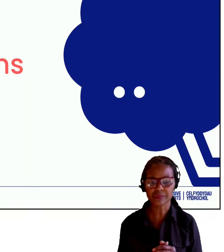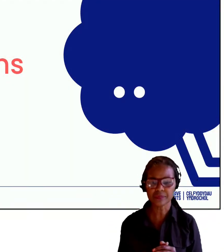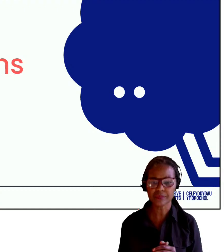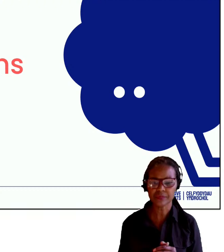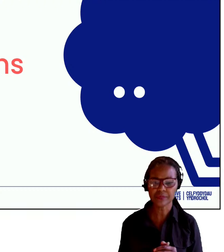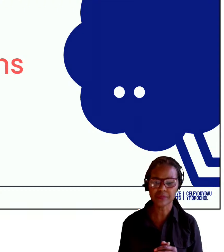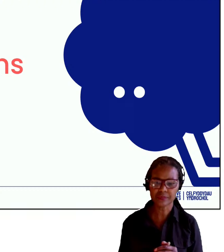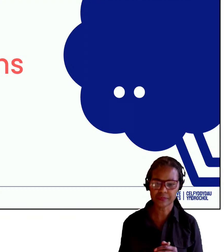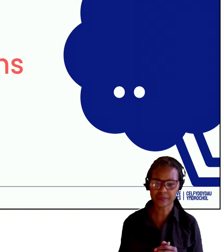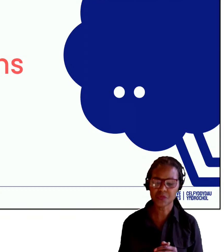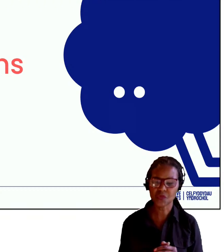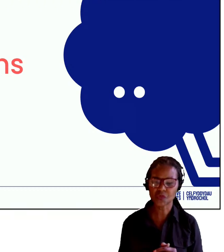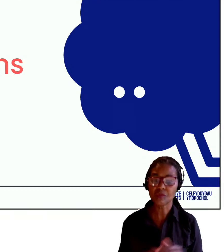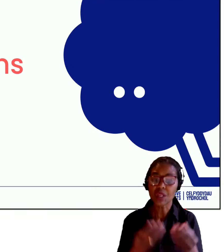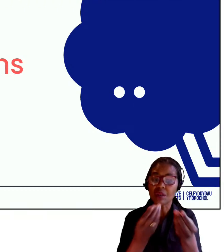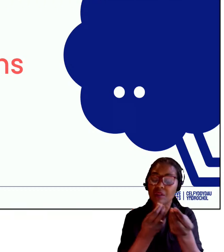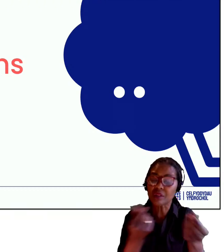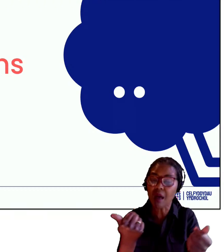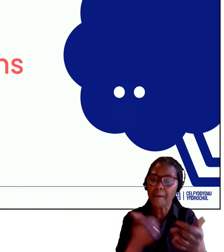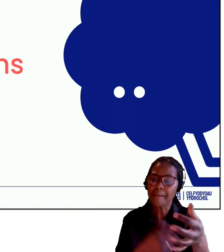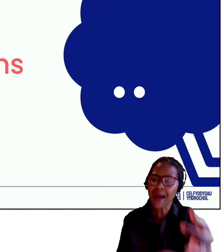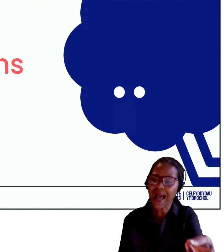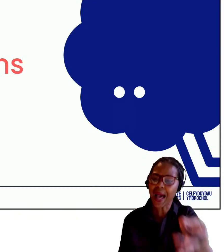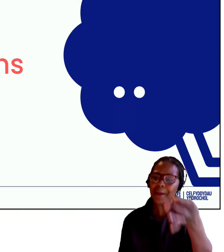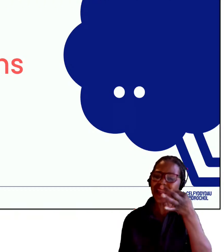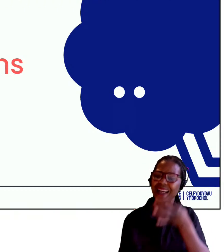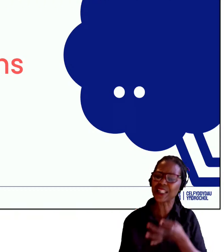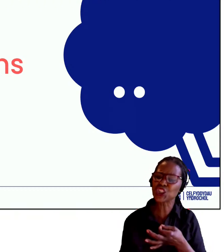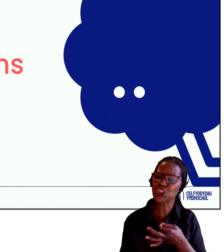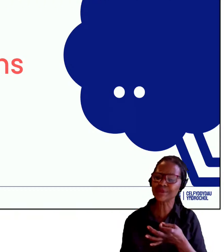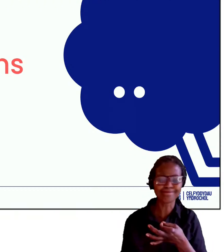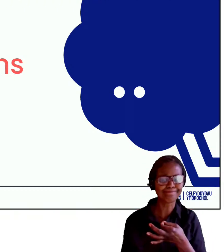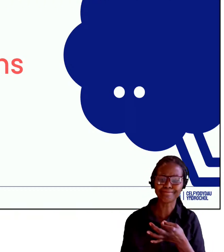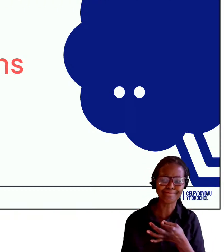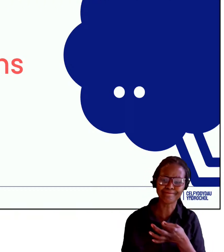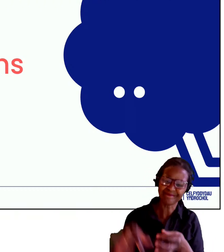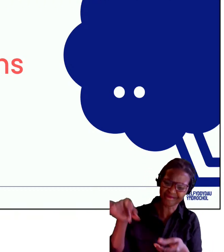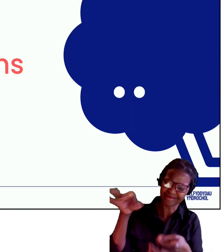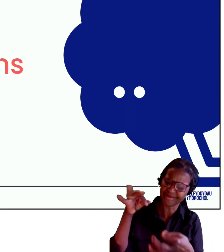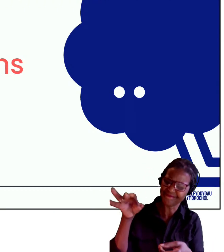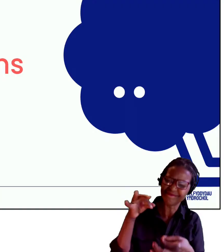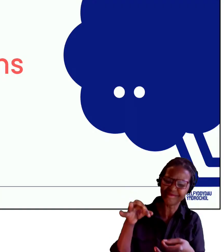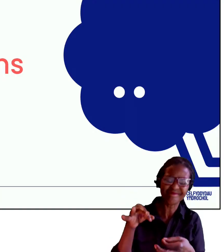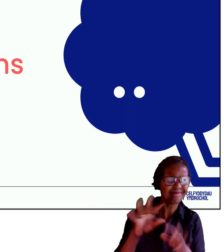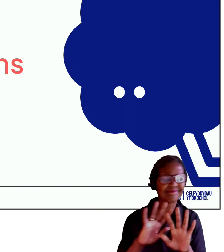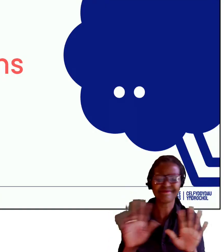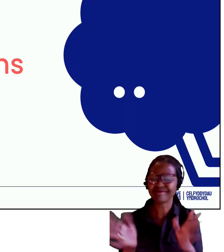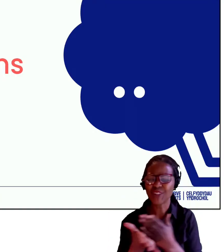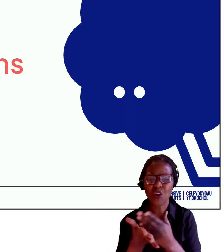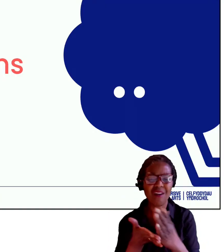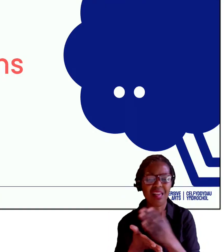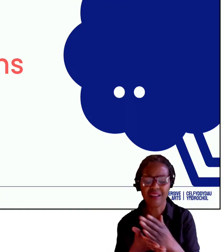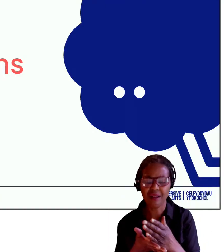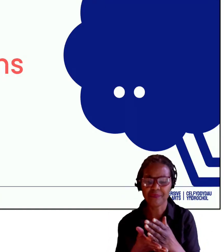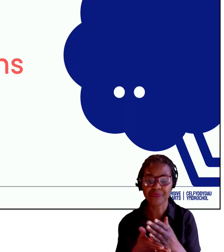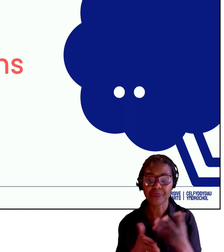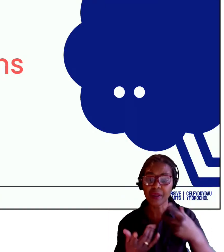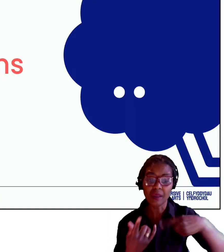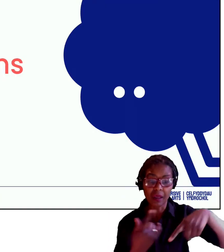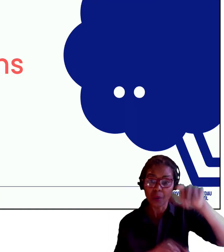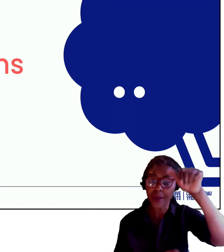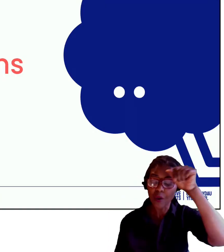Some applications ineligible. So we know that in this emerging field there are many versions